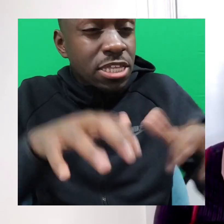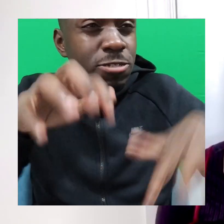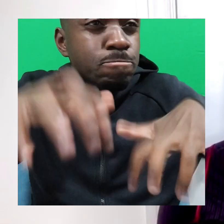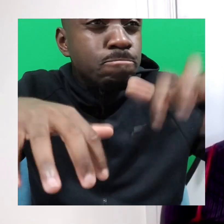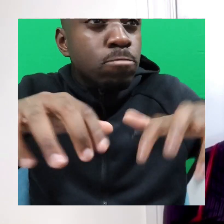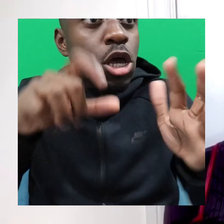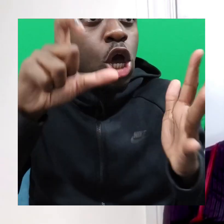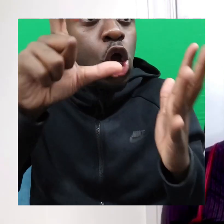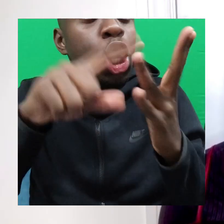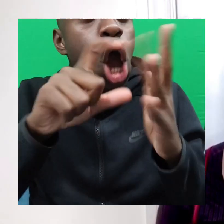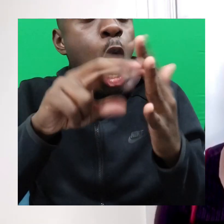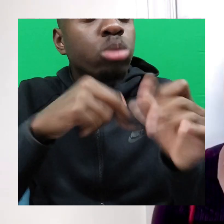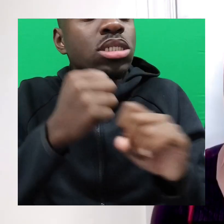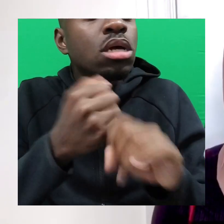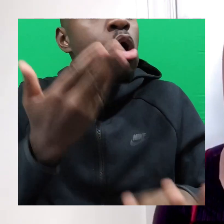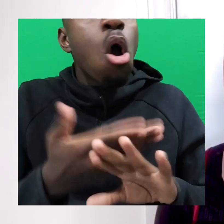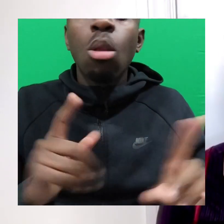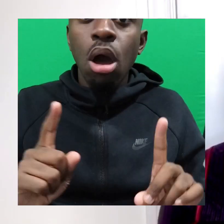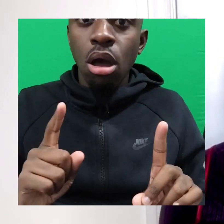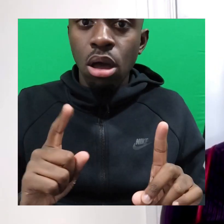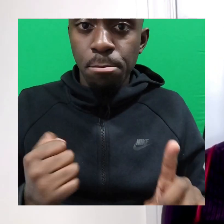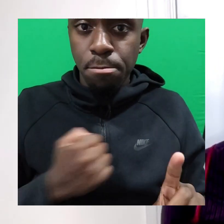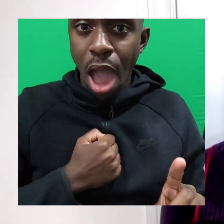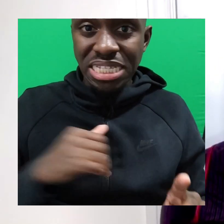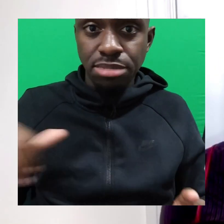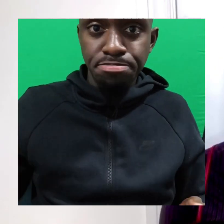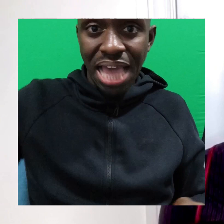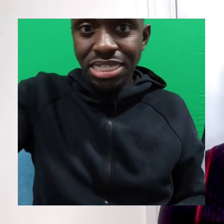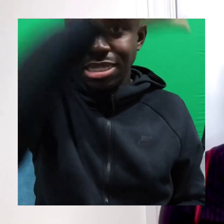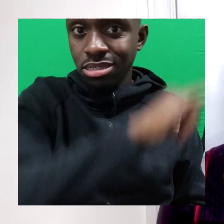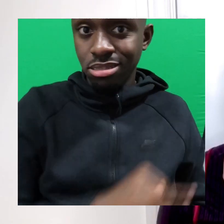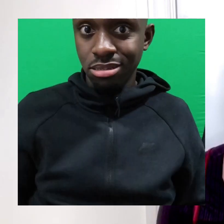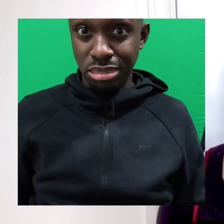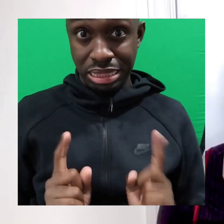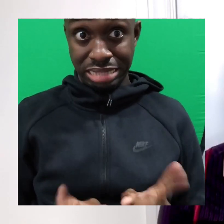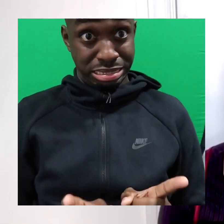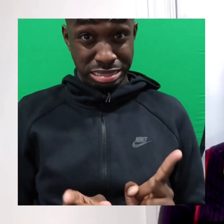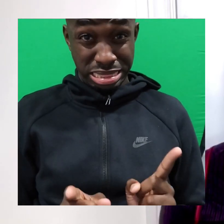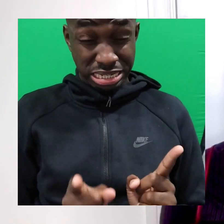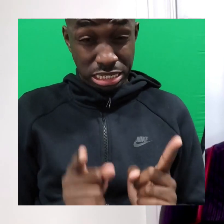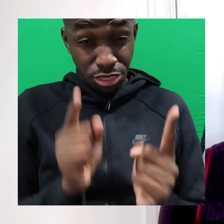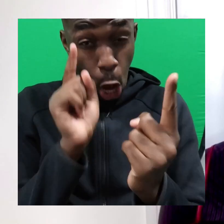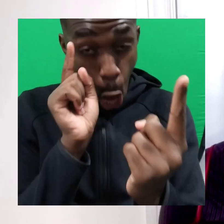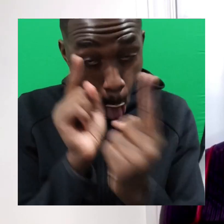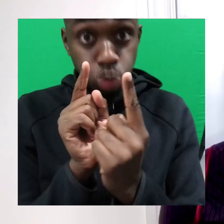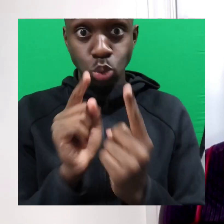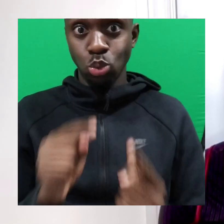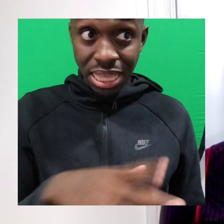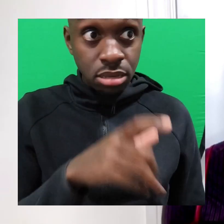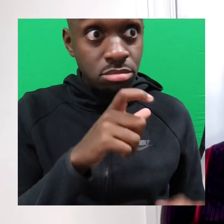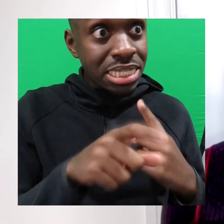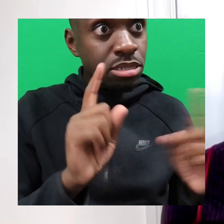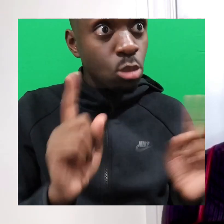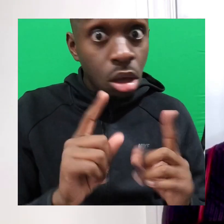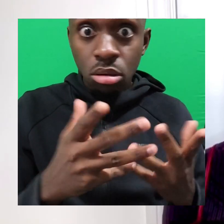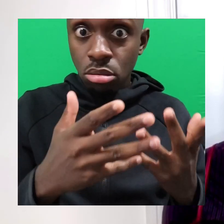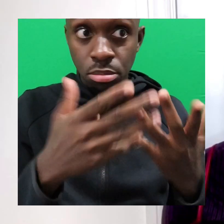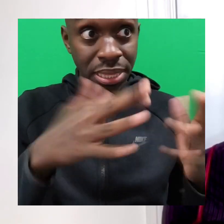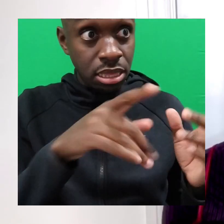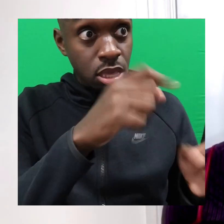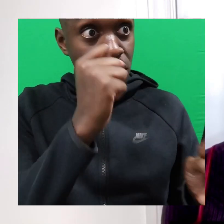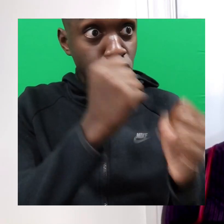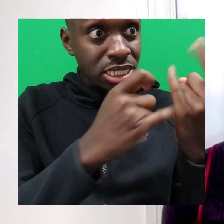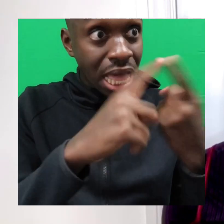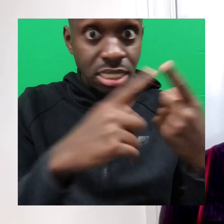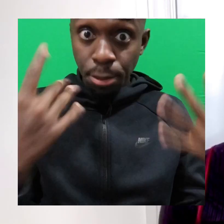taught at school. I did not do it at GCSE level. I did not do it for my A levels. Like my A levels were all like written